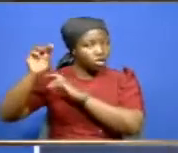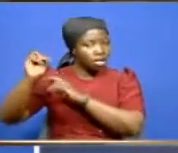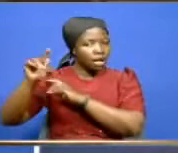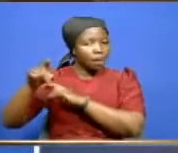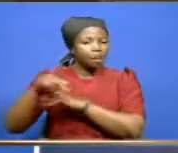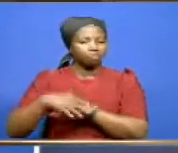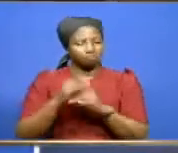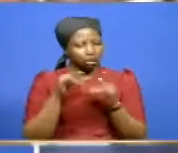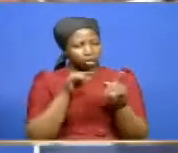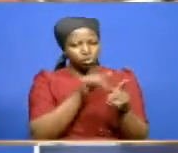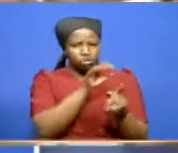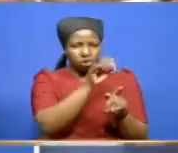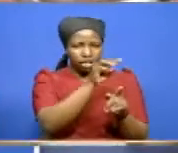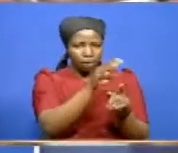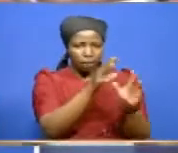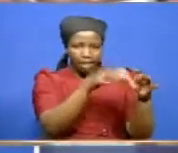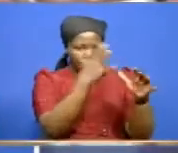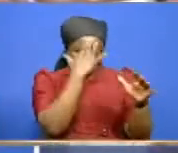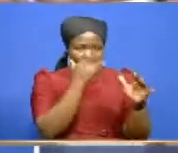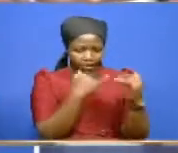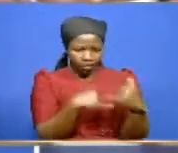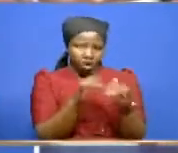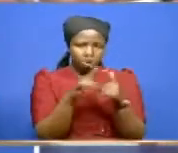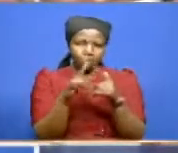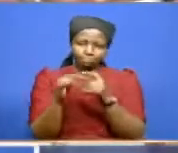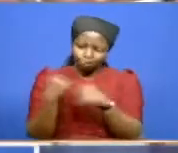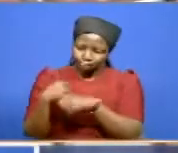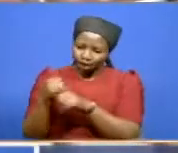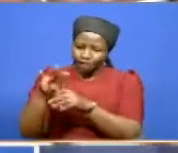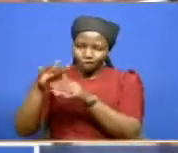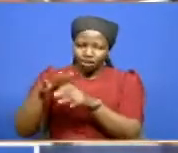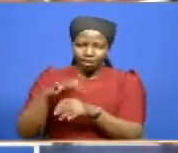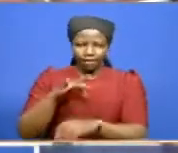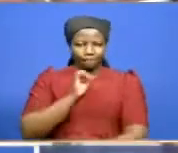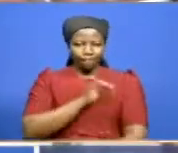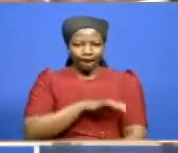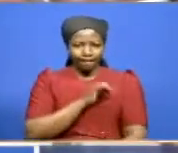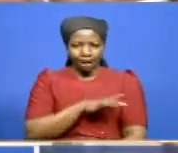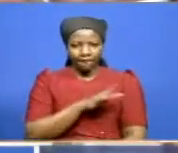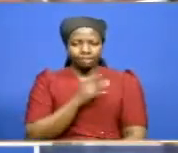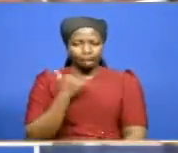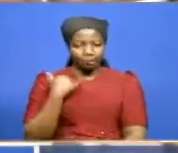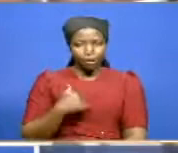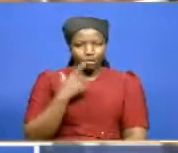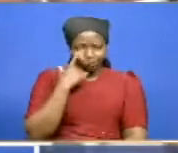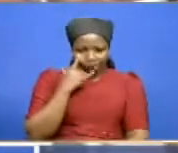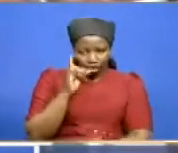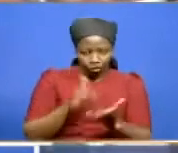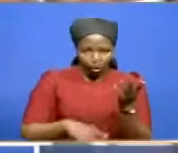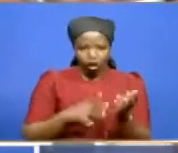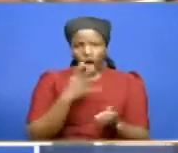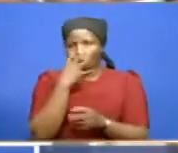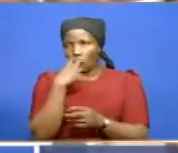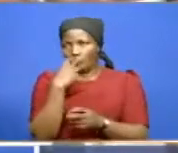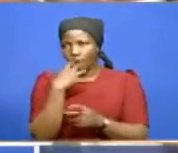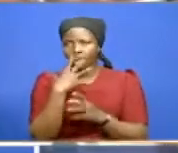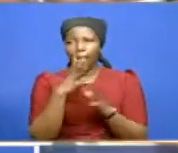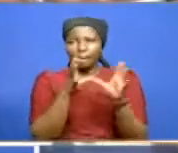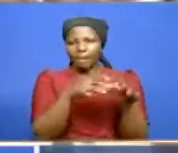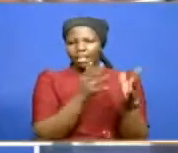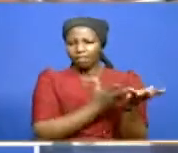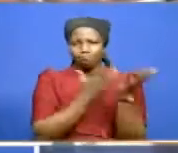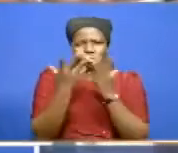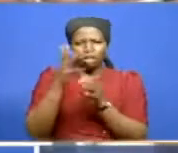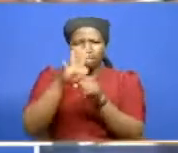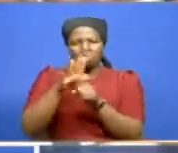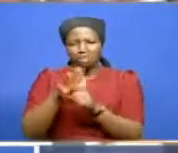intimidate voters in the... Na ile nimeona kwamba chama cha chungwa kinaleta a lot of confusion, a lot of